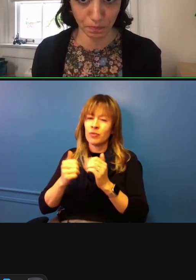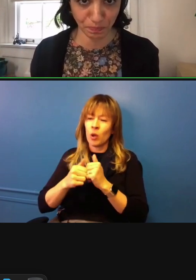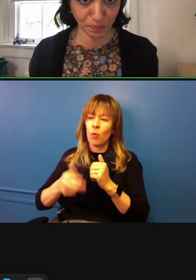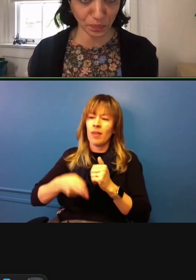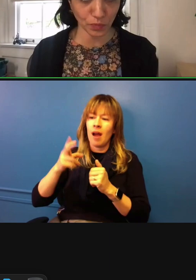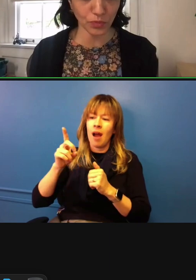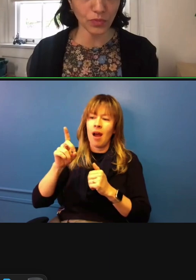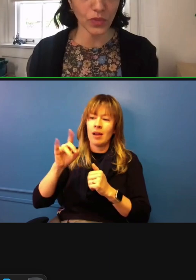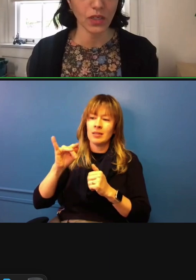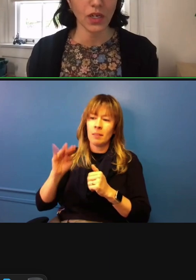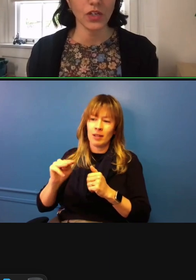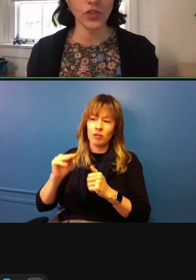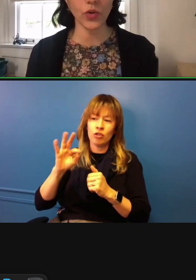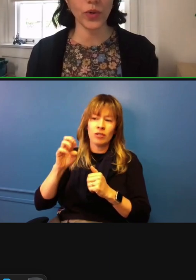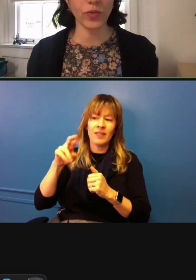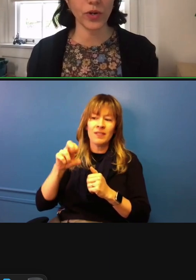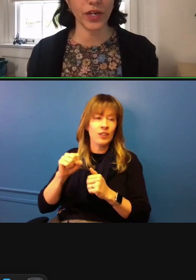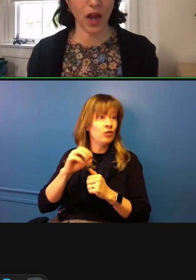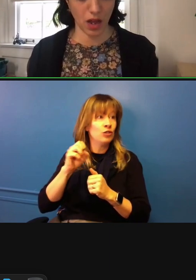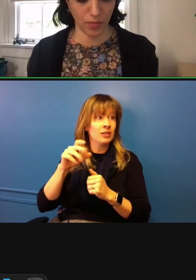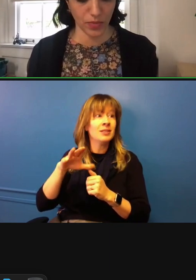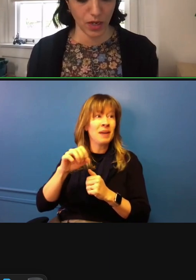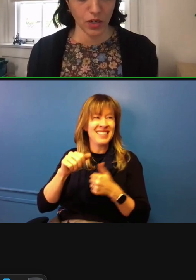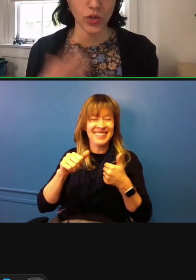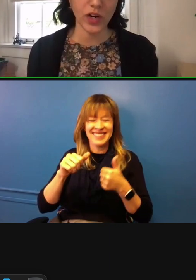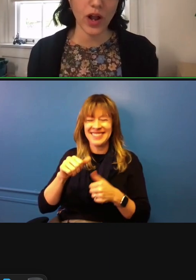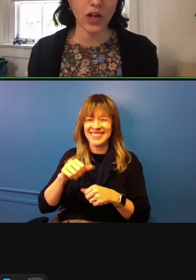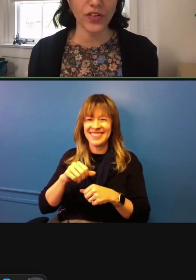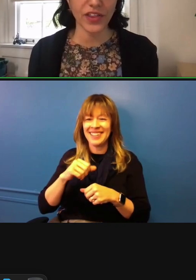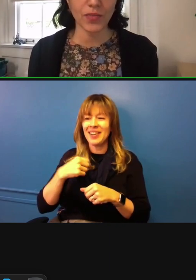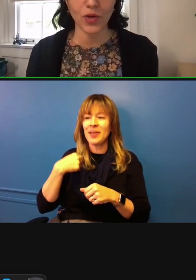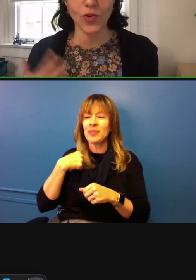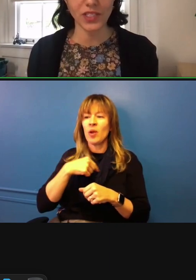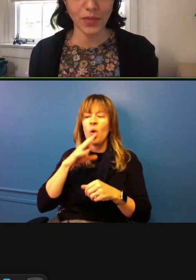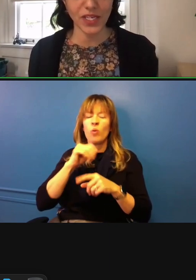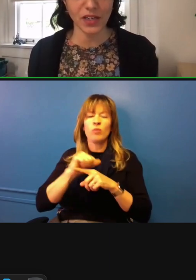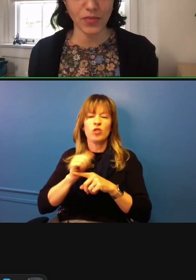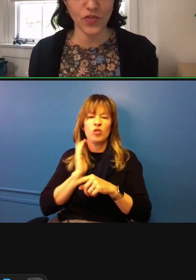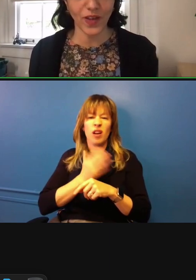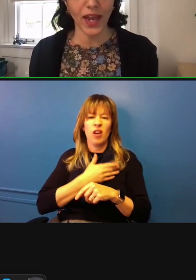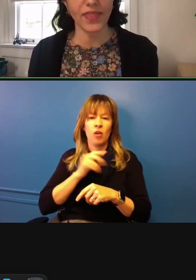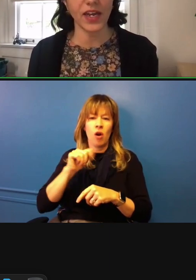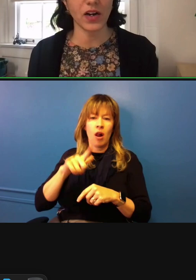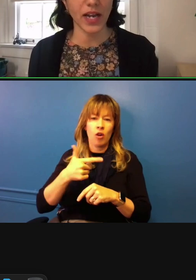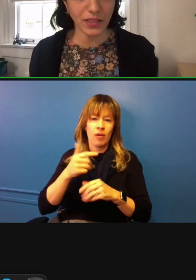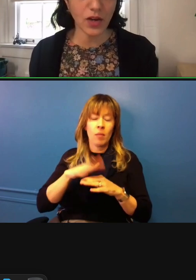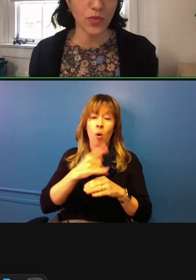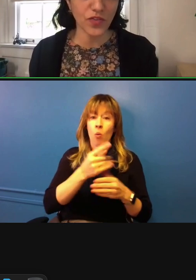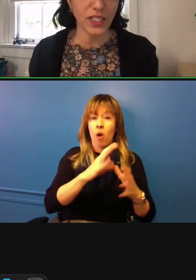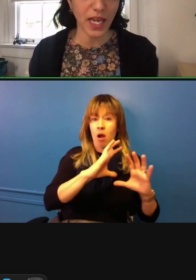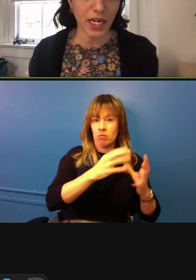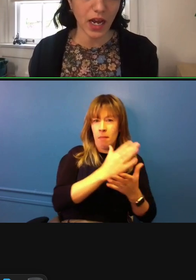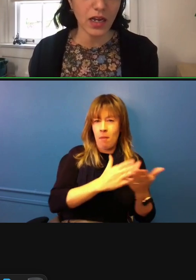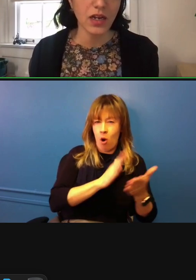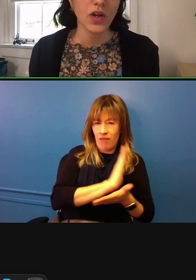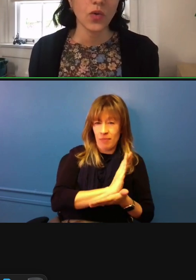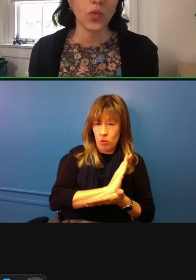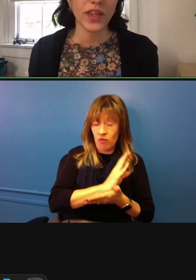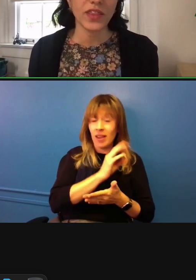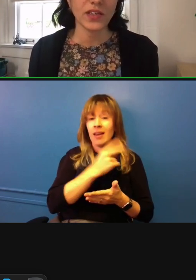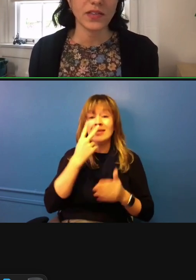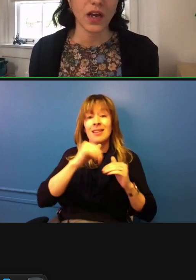spaces. So we would train our algorithm on one subset of the movie, and then on held out movie